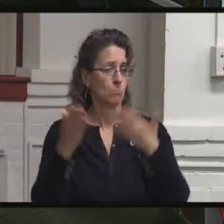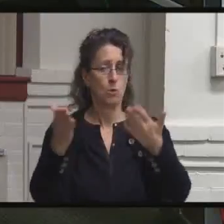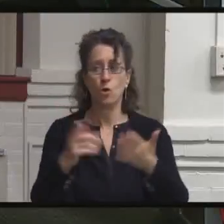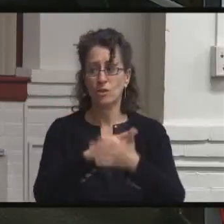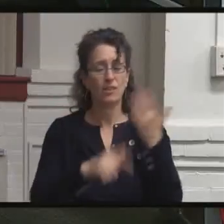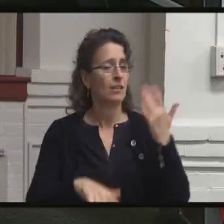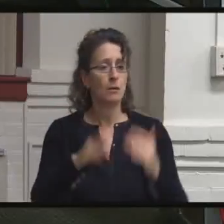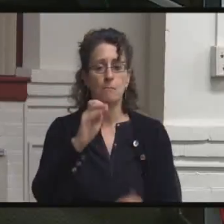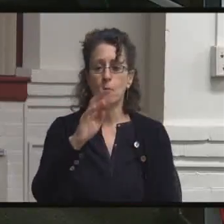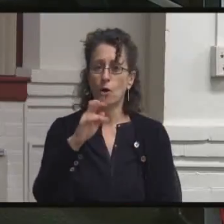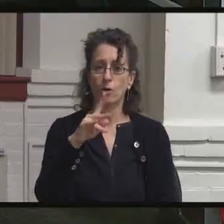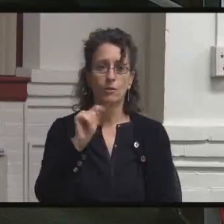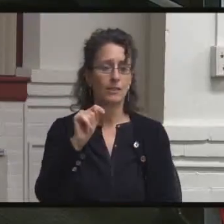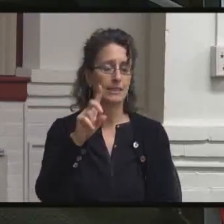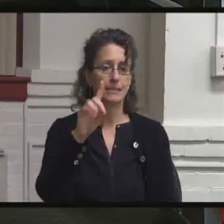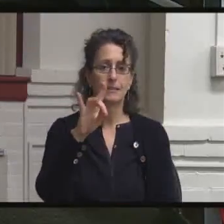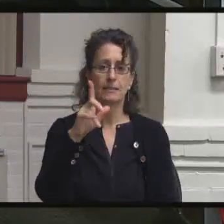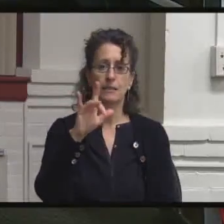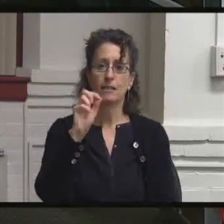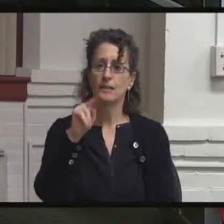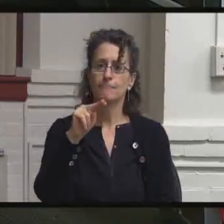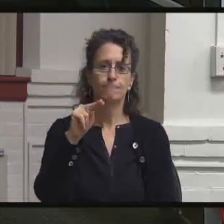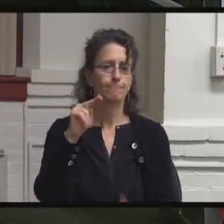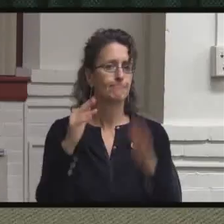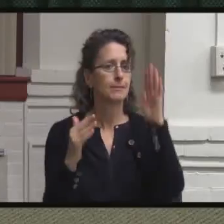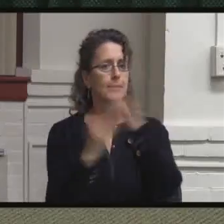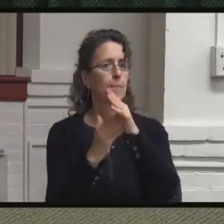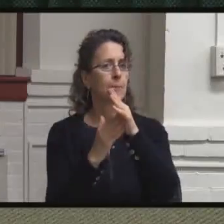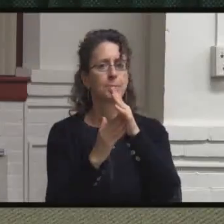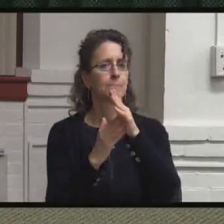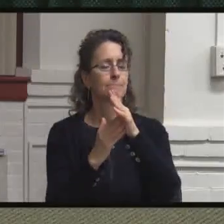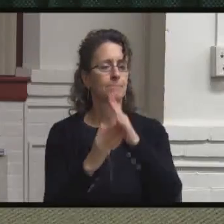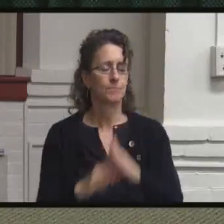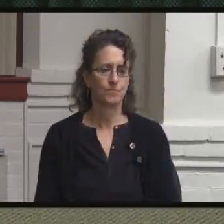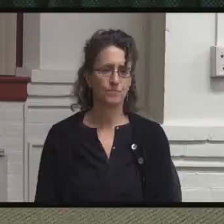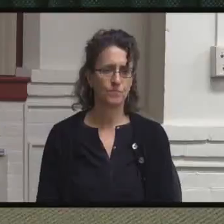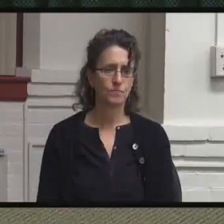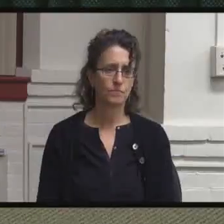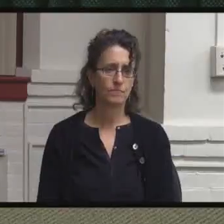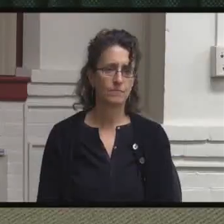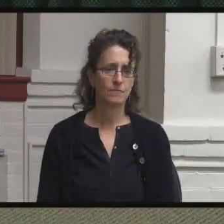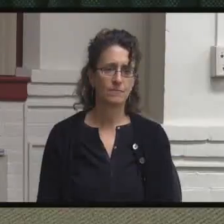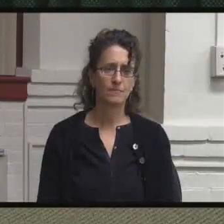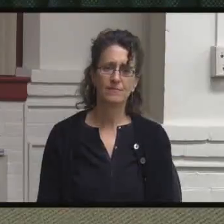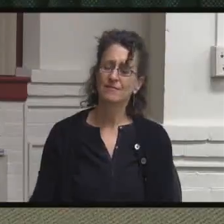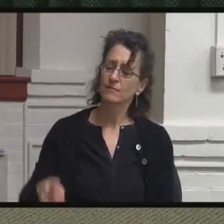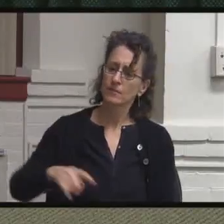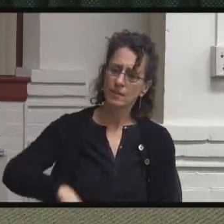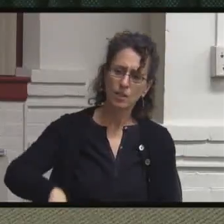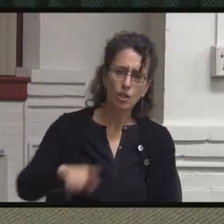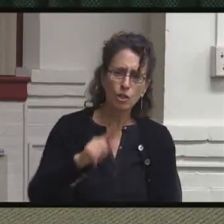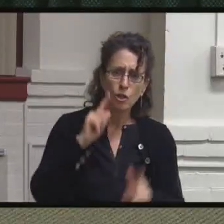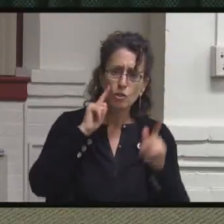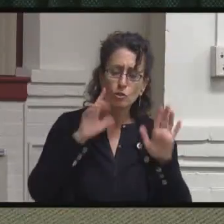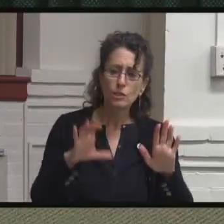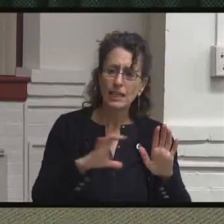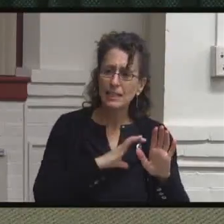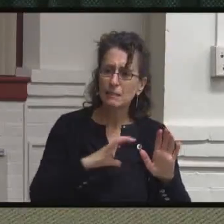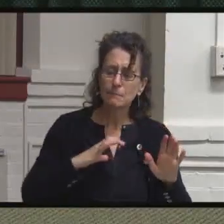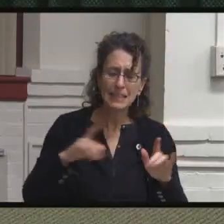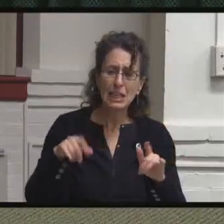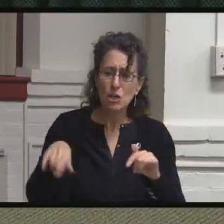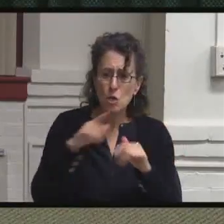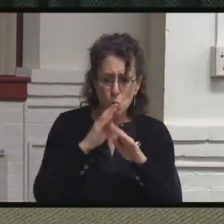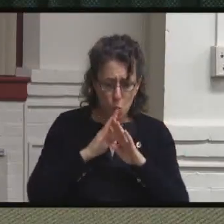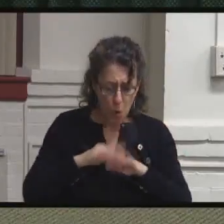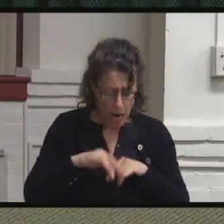on this project. What's interesting about your committee is that you're so stealth. We don't hear about you, then all of a sudden we hear